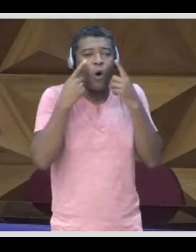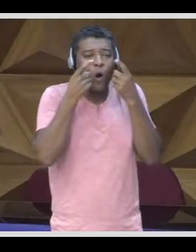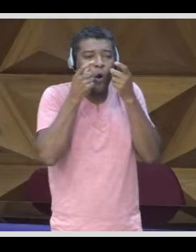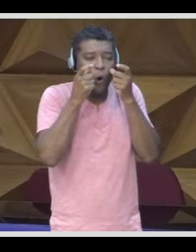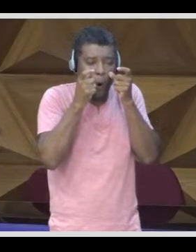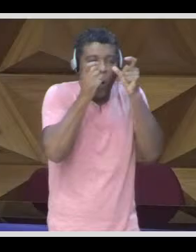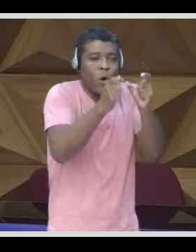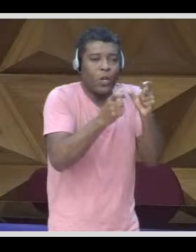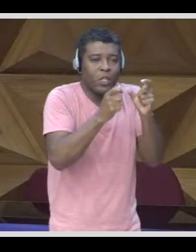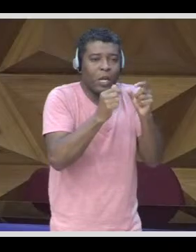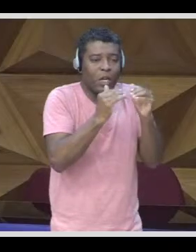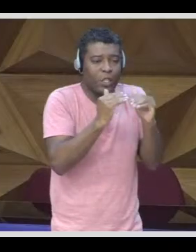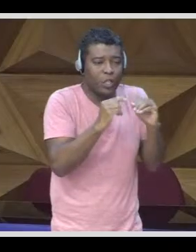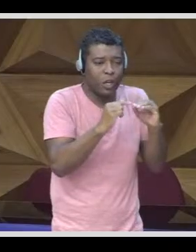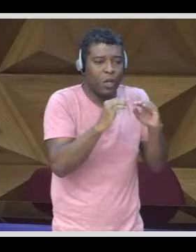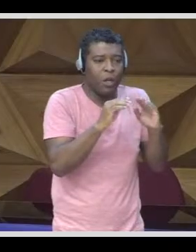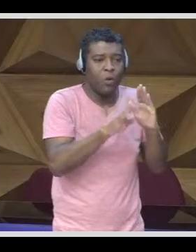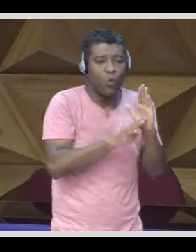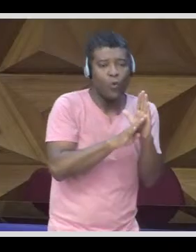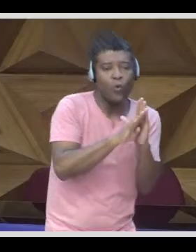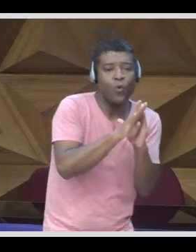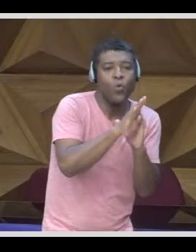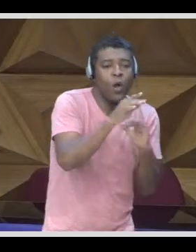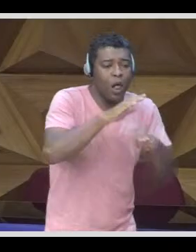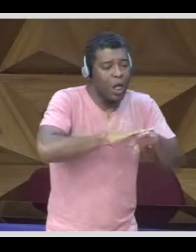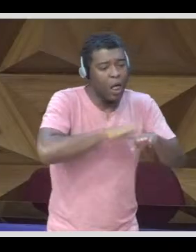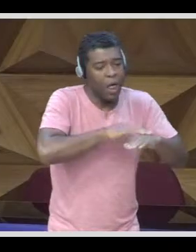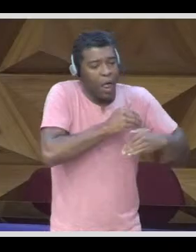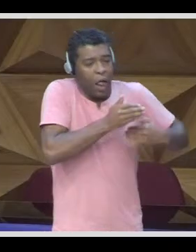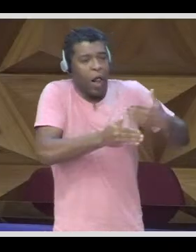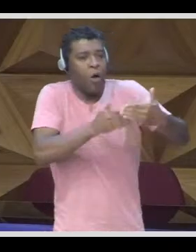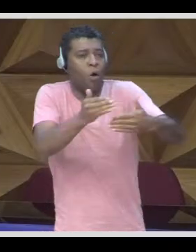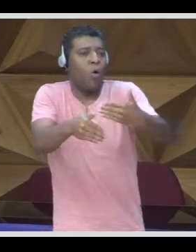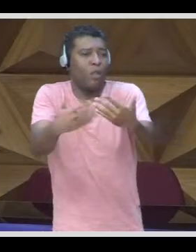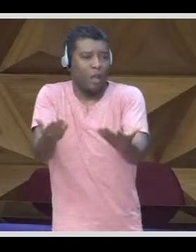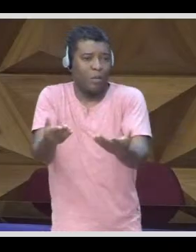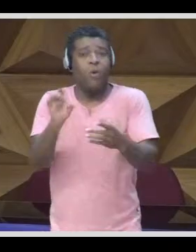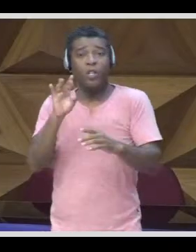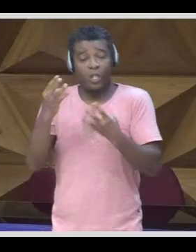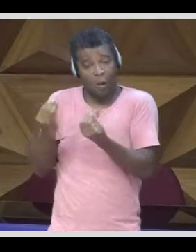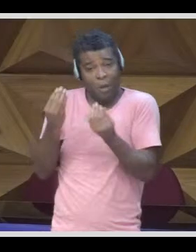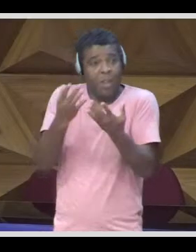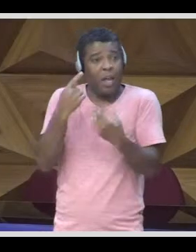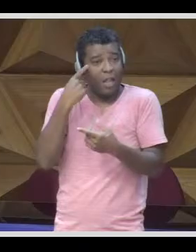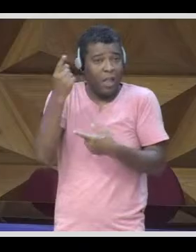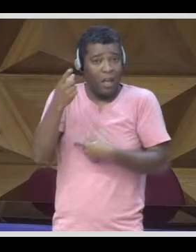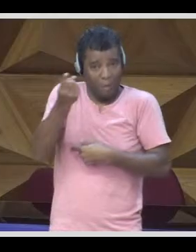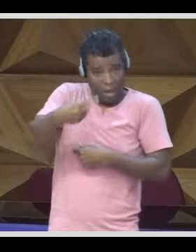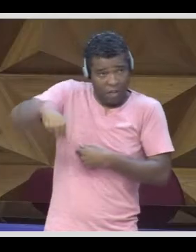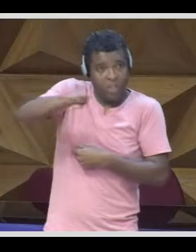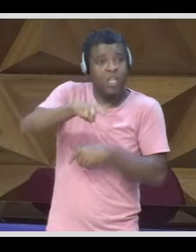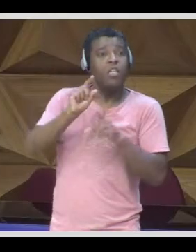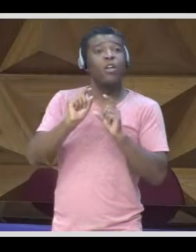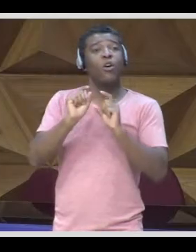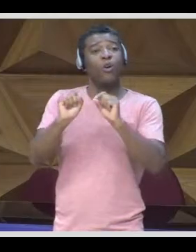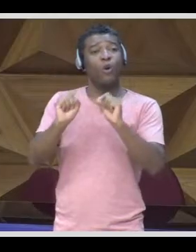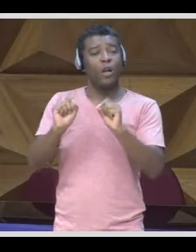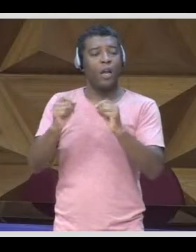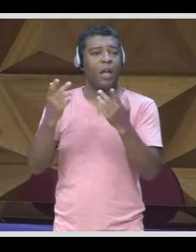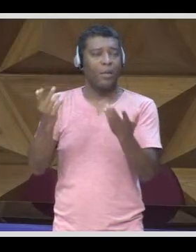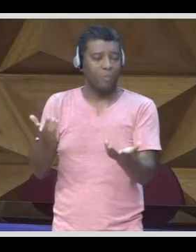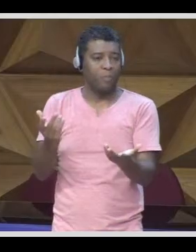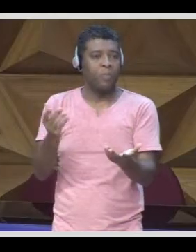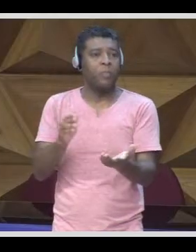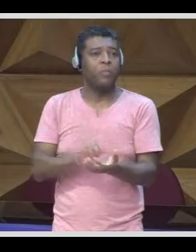change over time. And just to give you an idea, this is like a trace of an anonymous